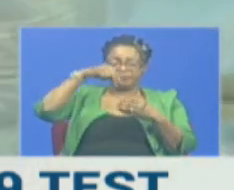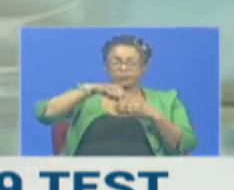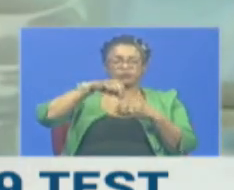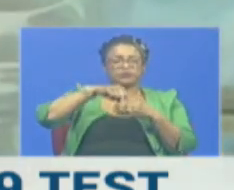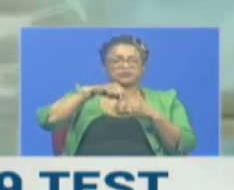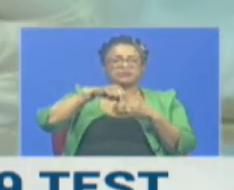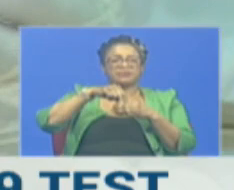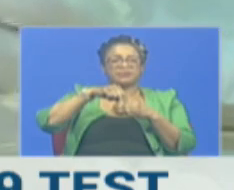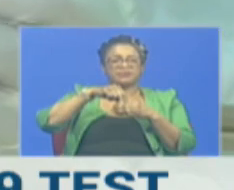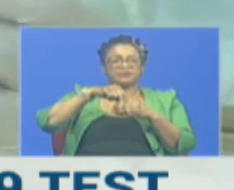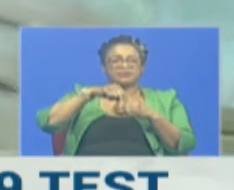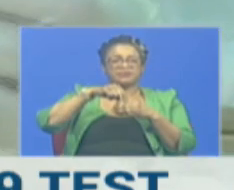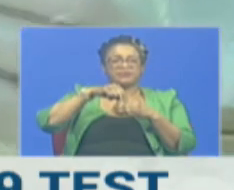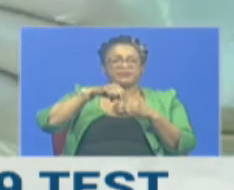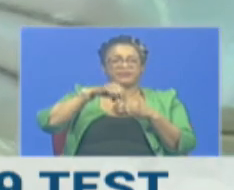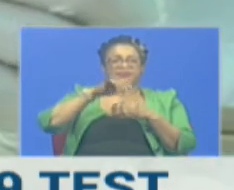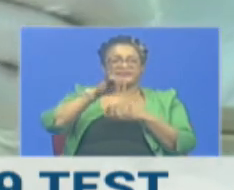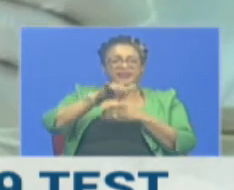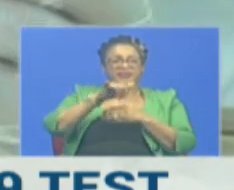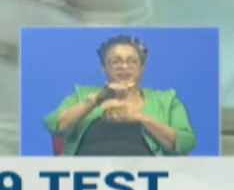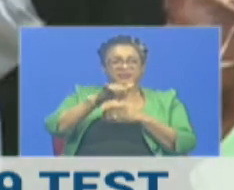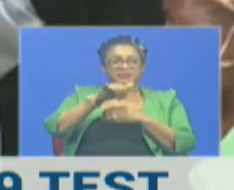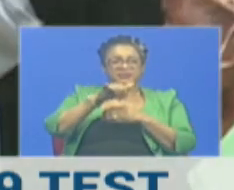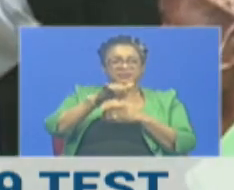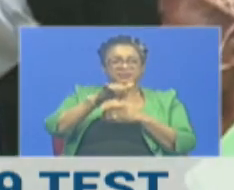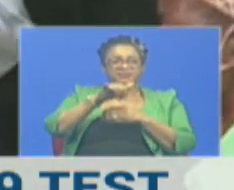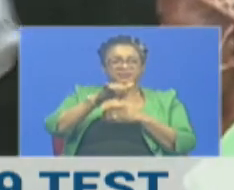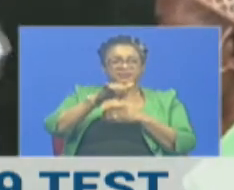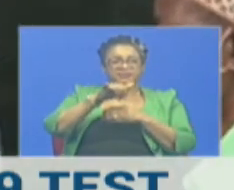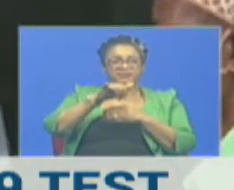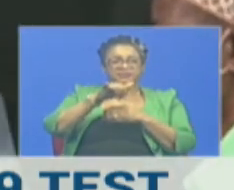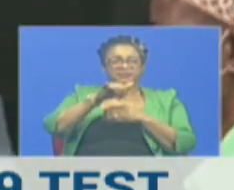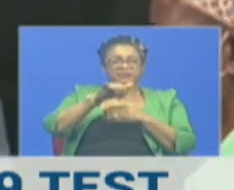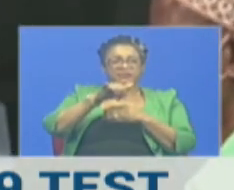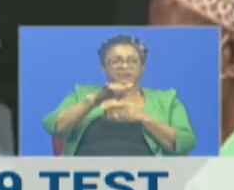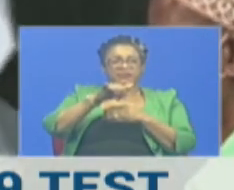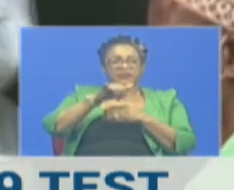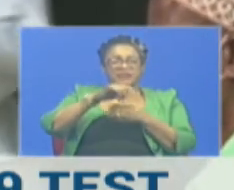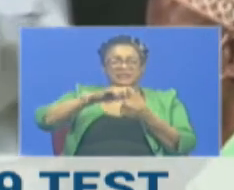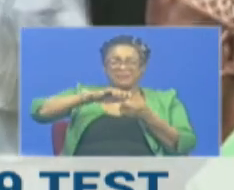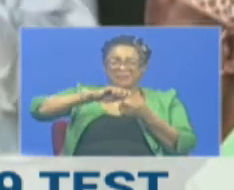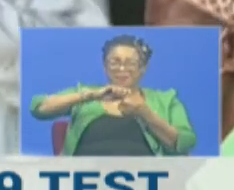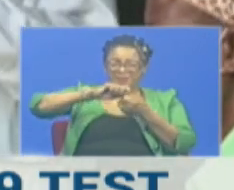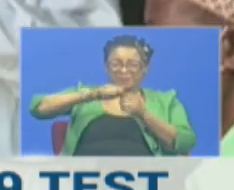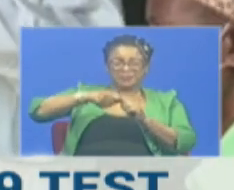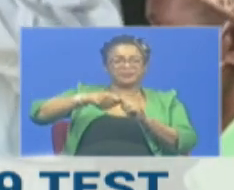that splint is cut and it is left